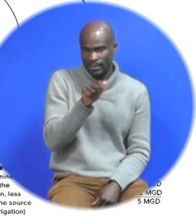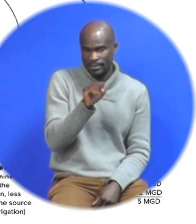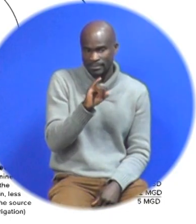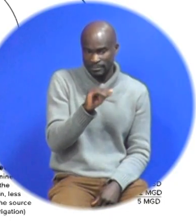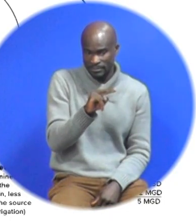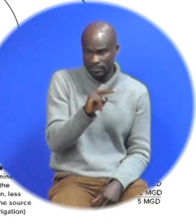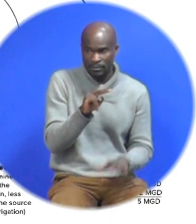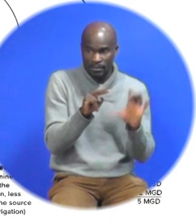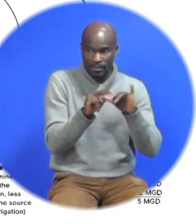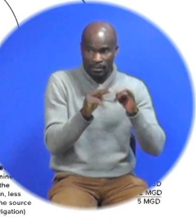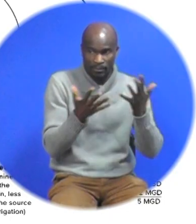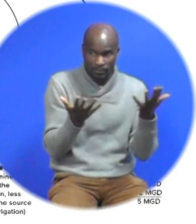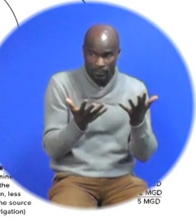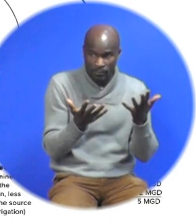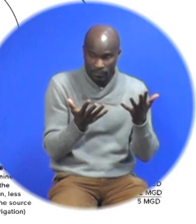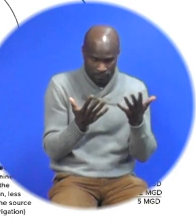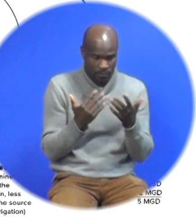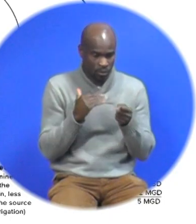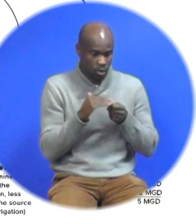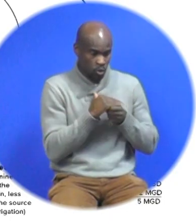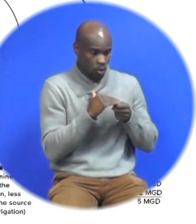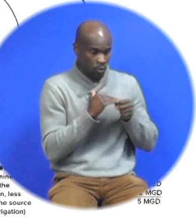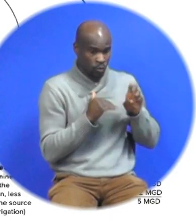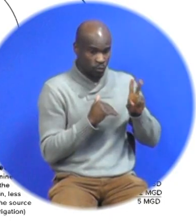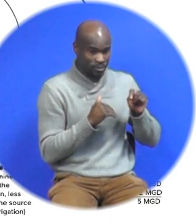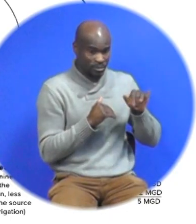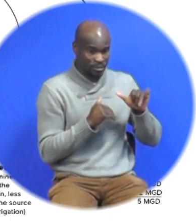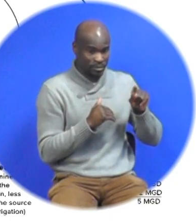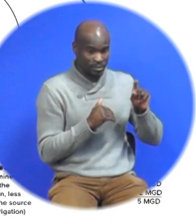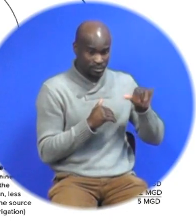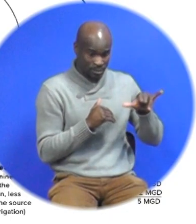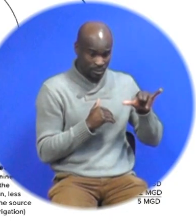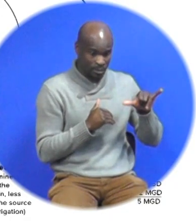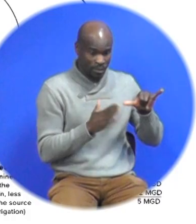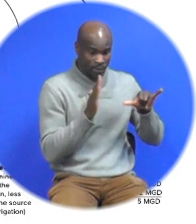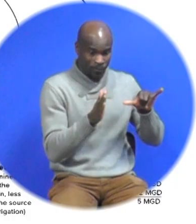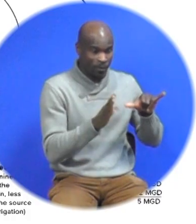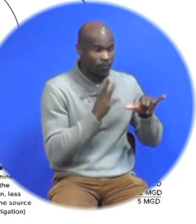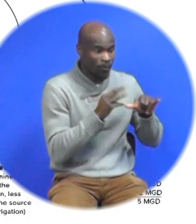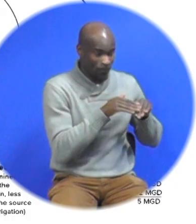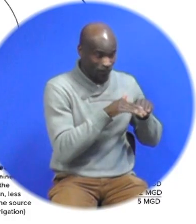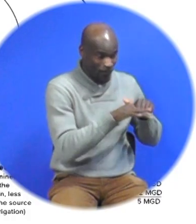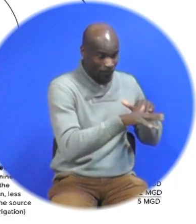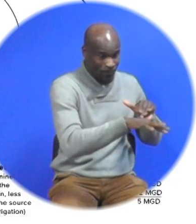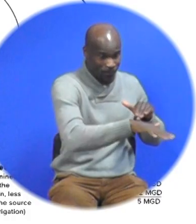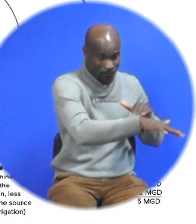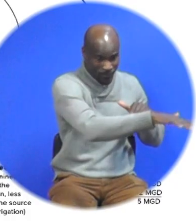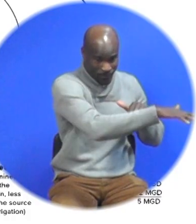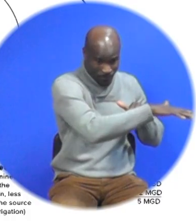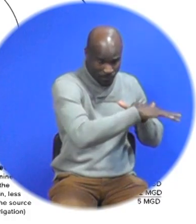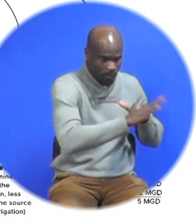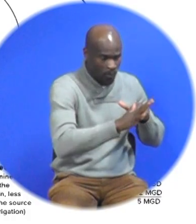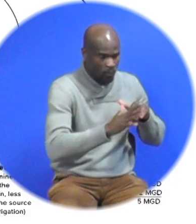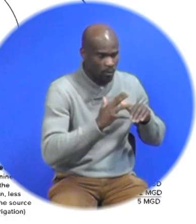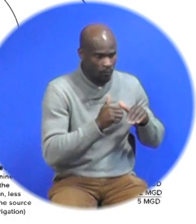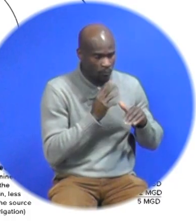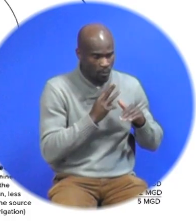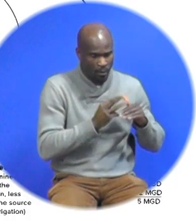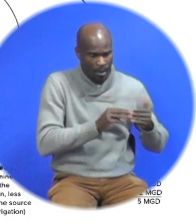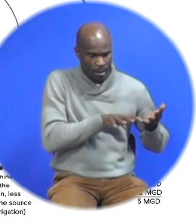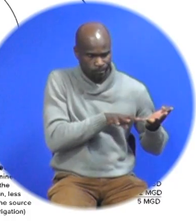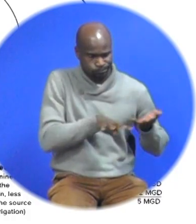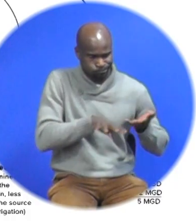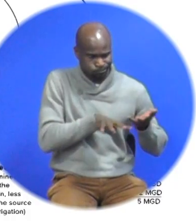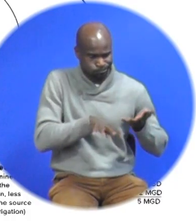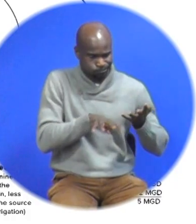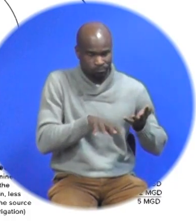where a local utility withdraws water from a river basin, in this case the Catawba River Basin, and uses it